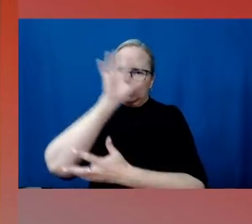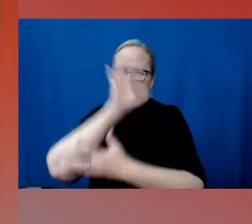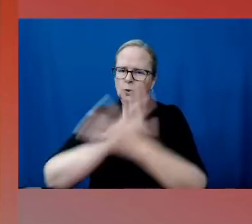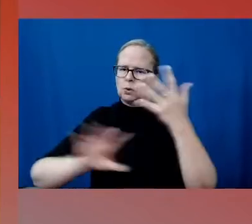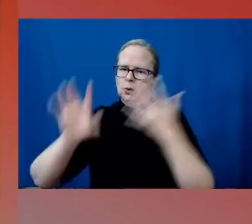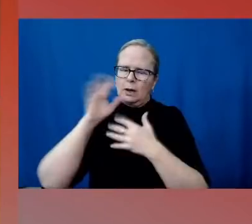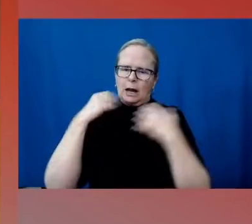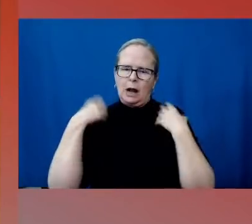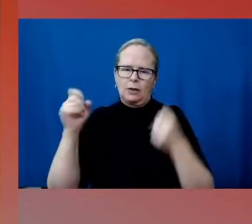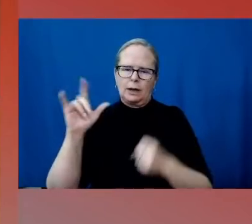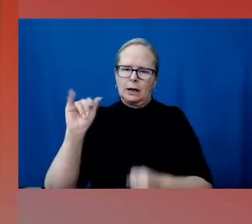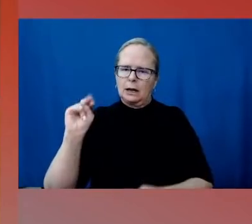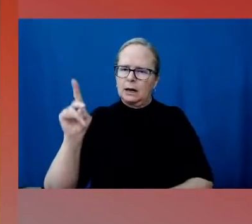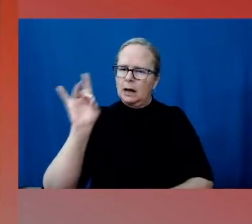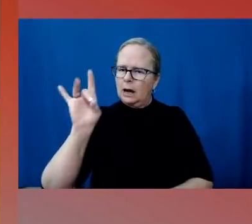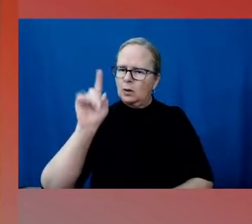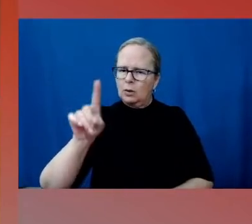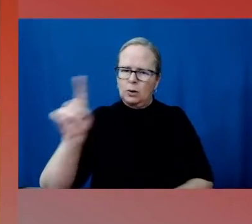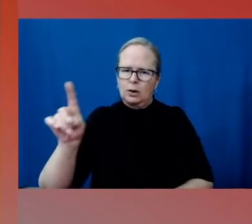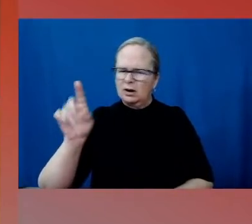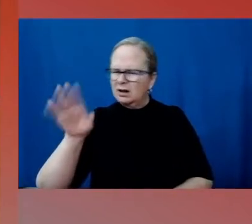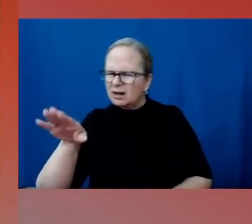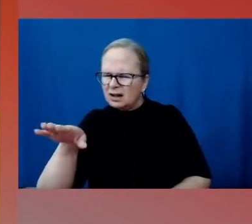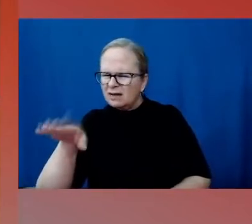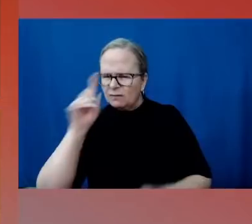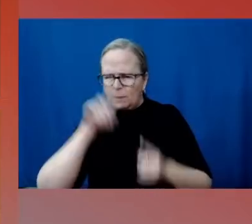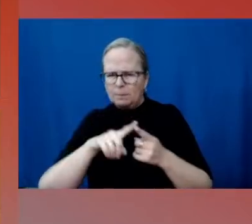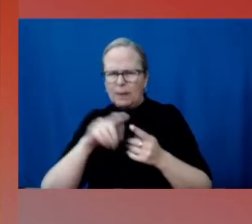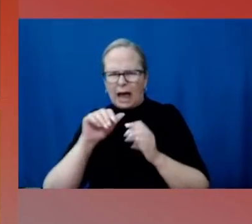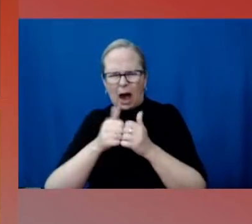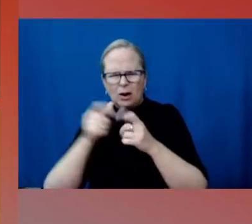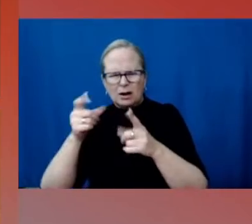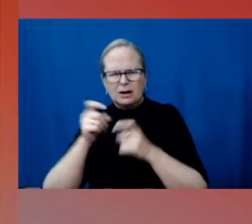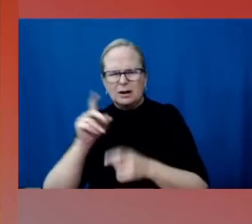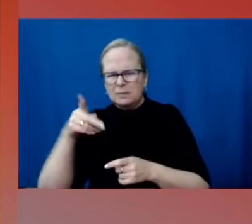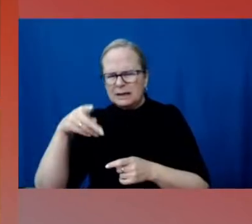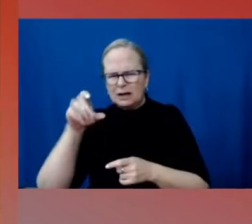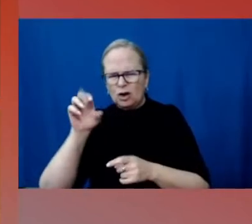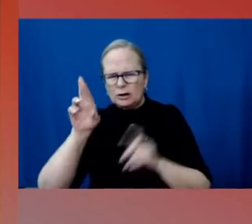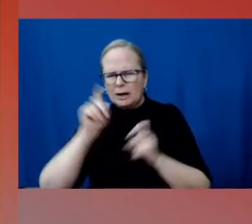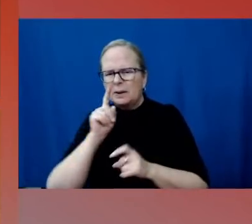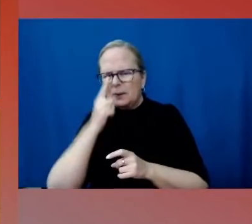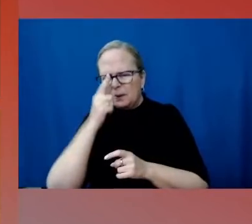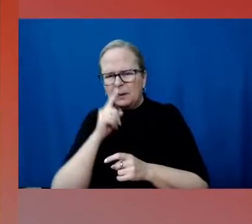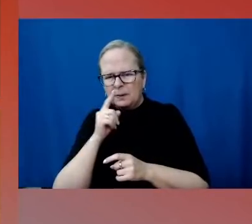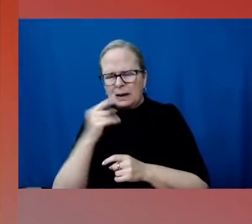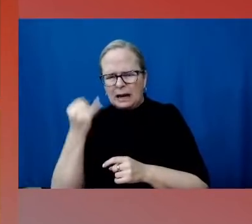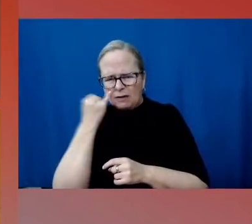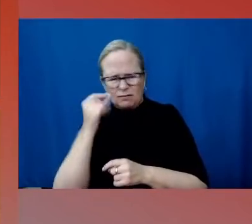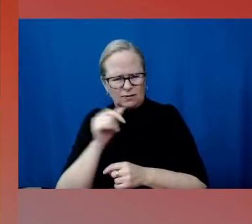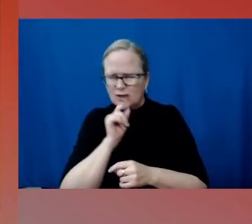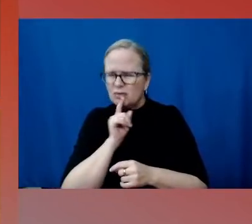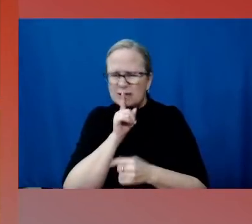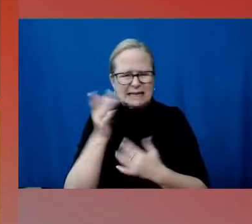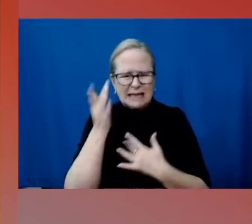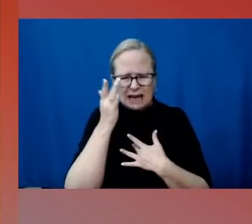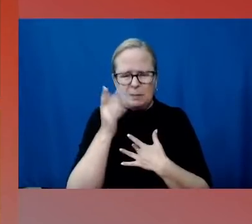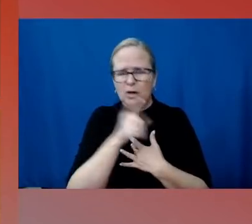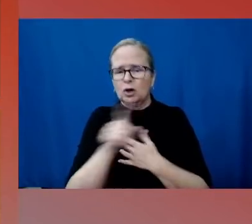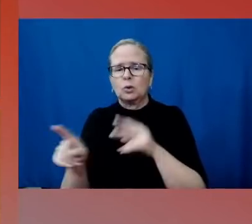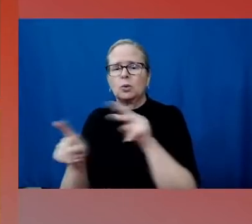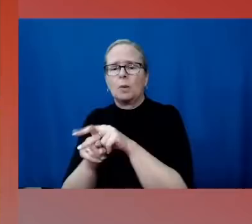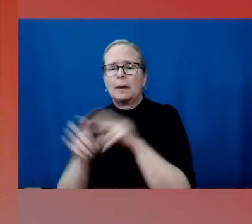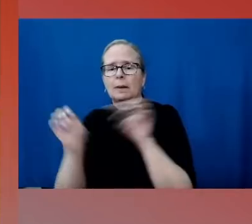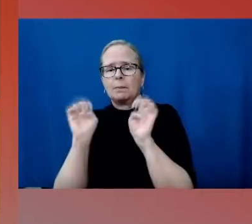and the whole discussion around getting a PCR, I'll just tell you that if you're not really sick, don't go to the emerge to